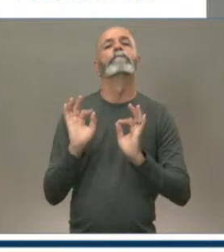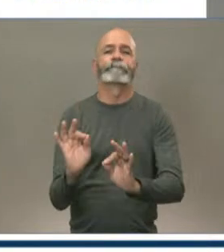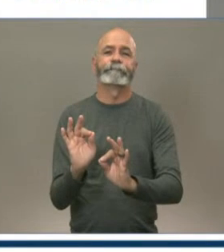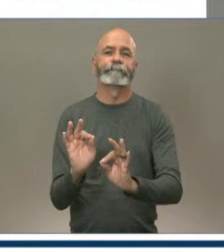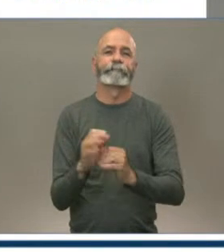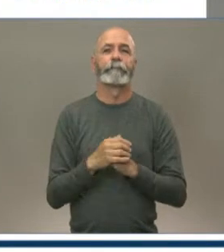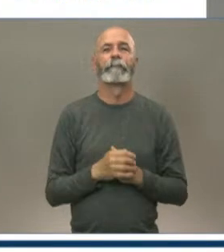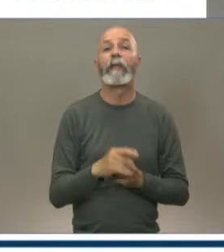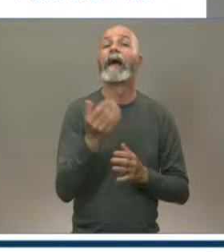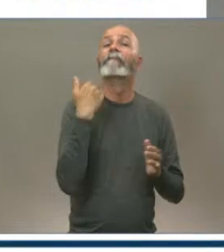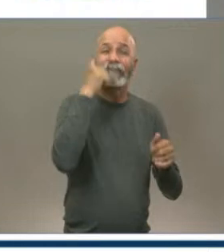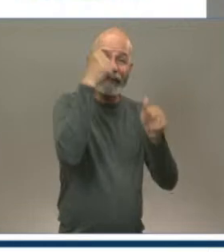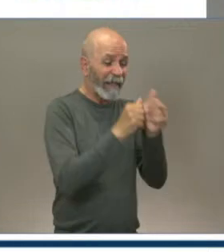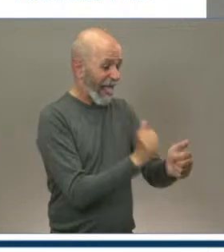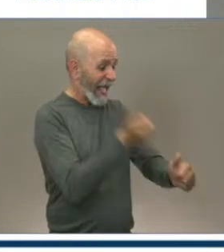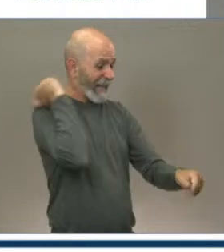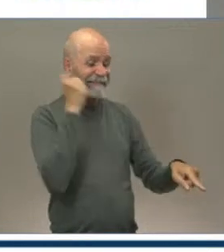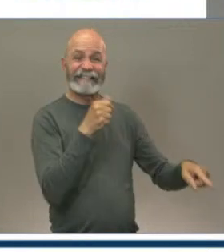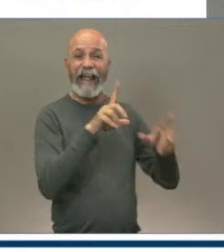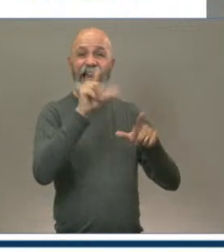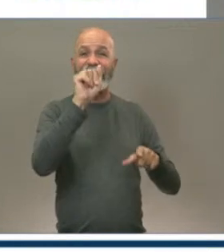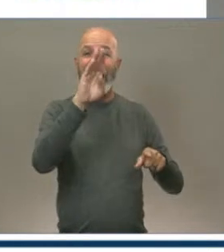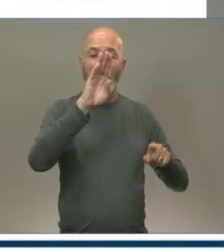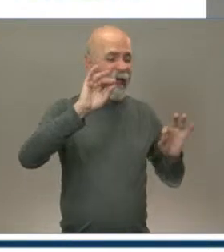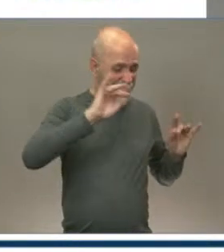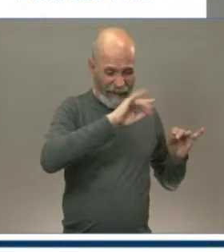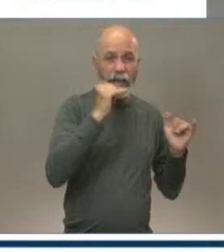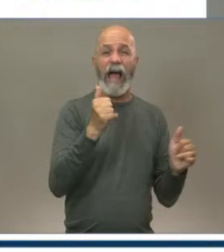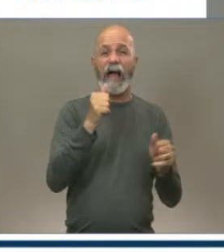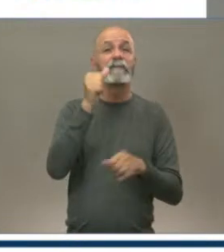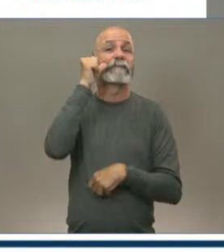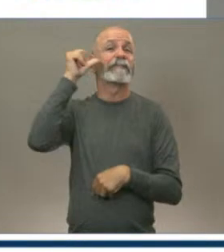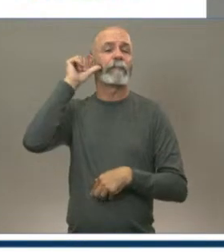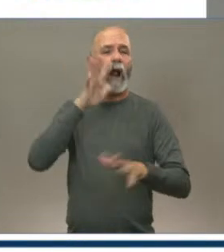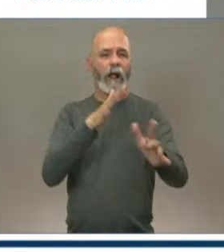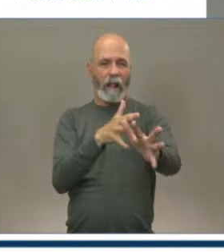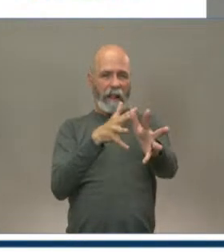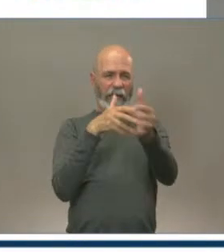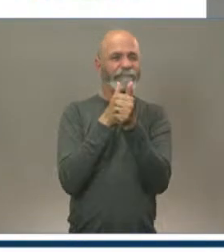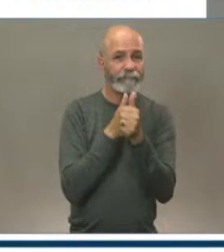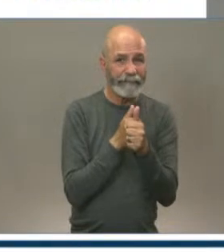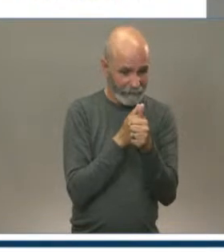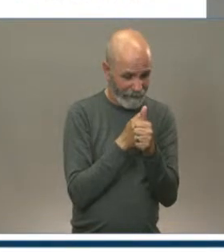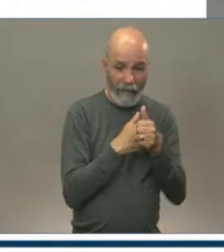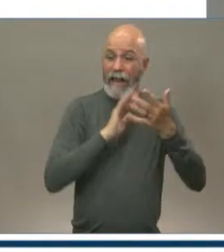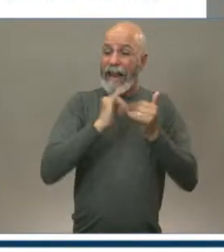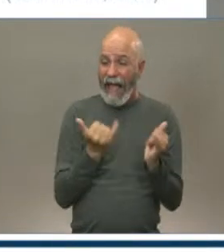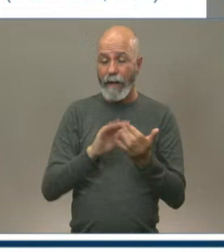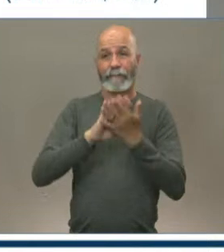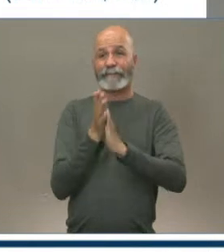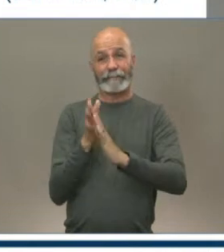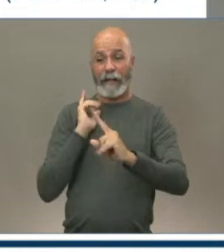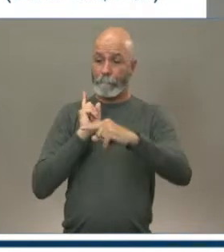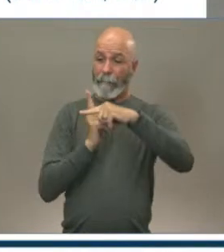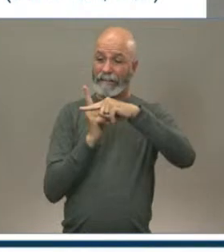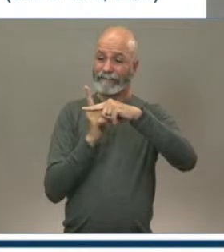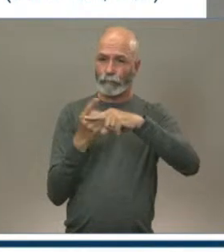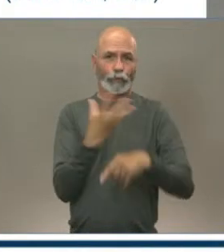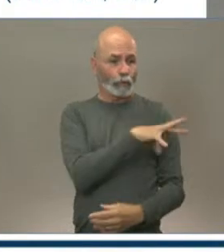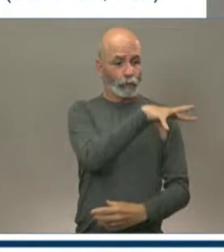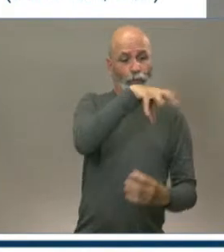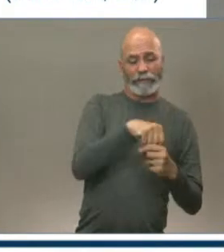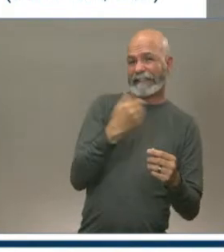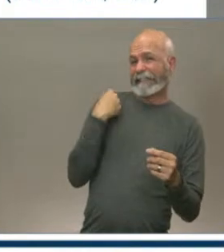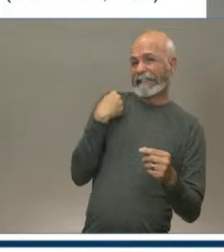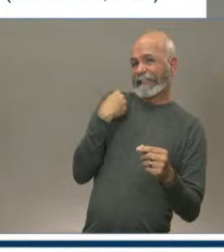cleared yesterday. Today's number includes the last of those cases in the backlog. Public Health will